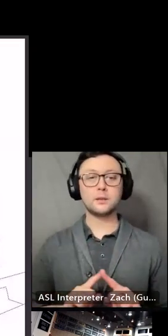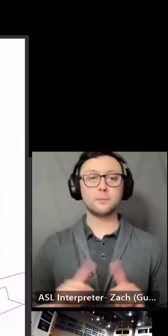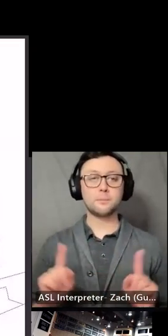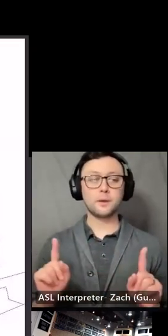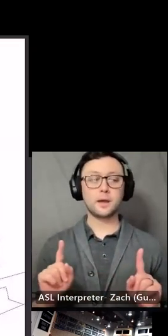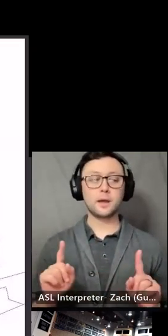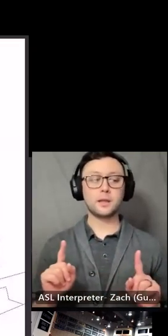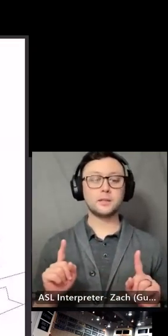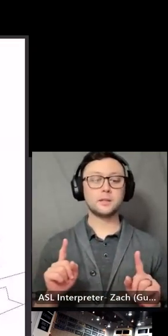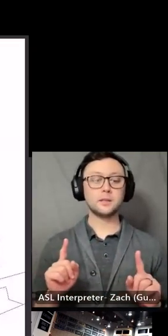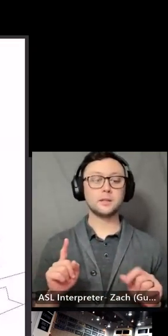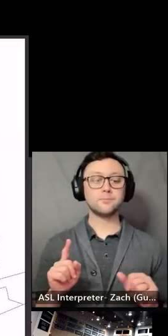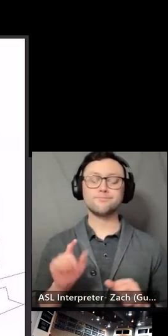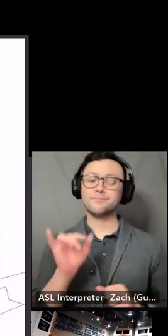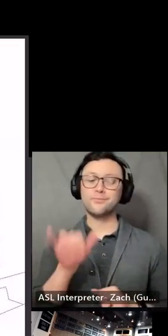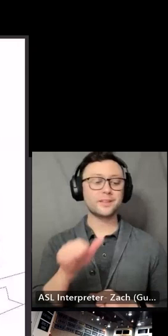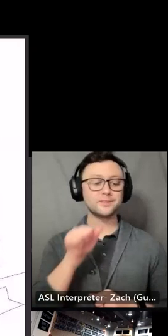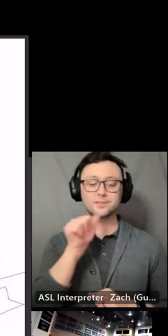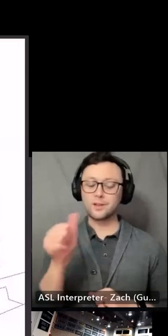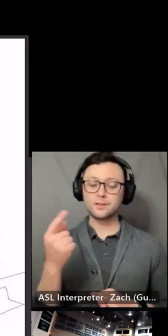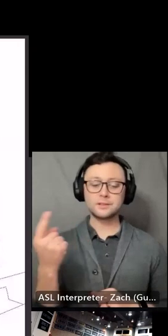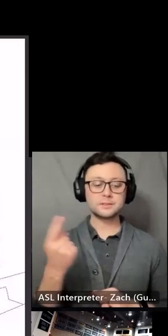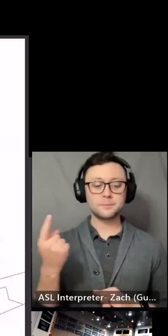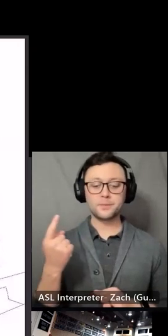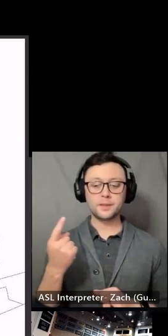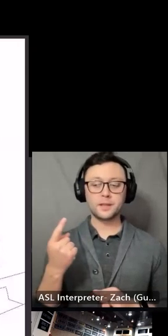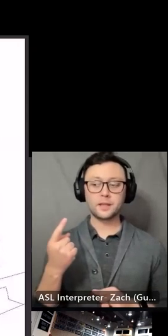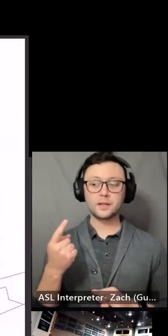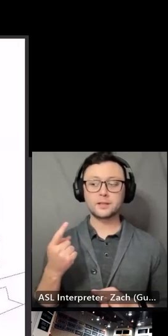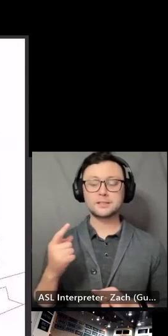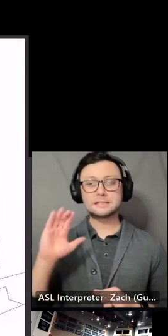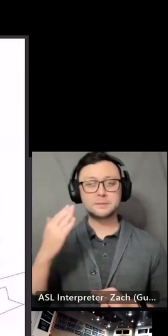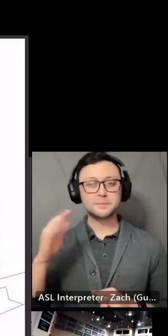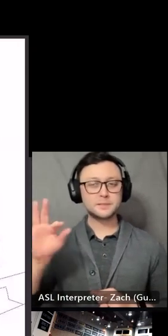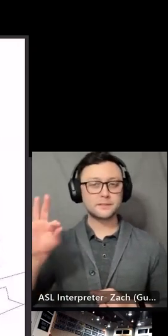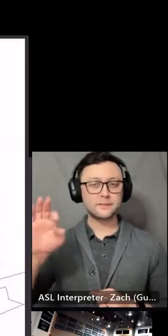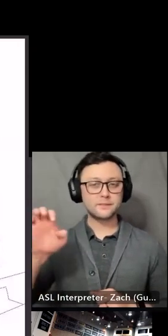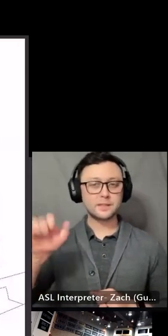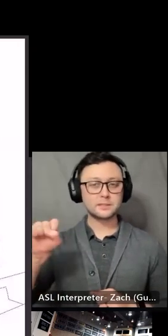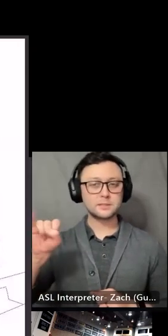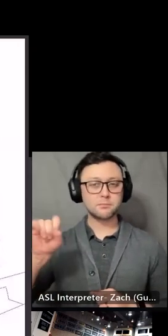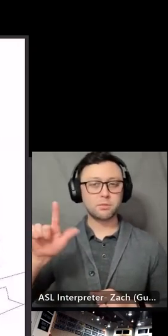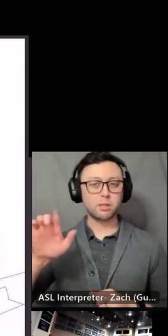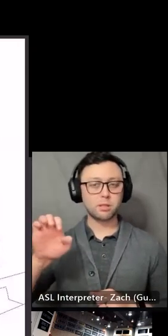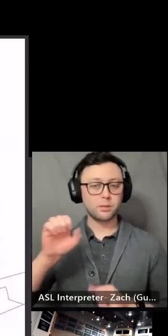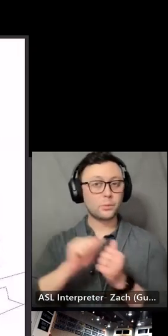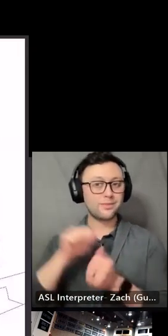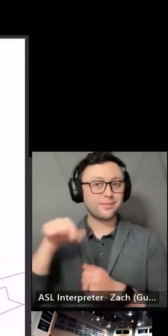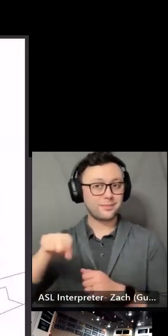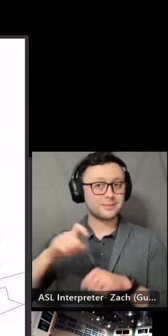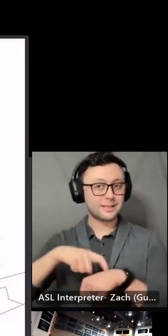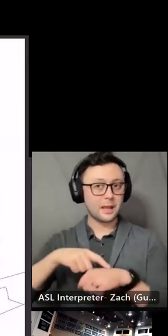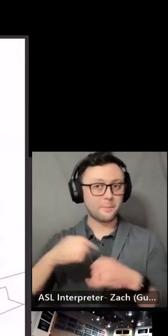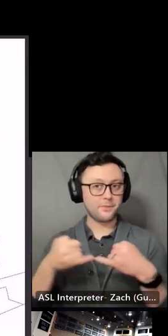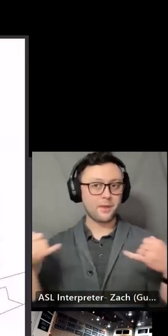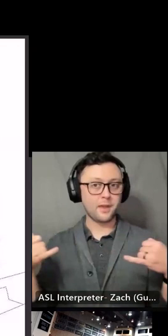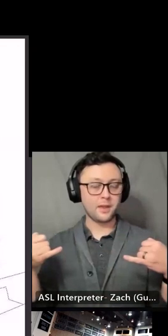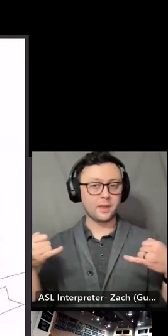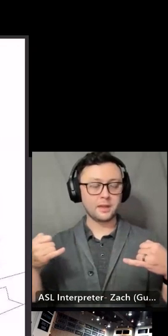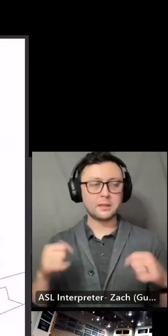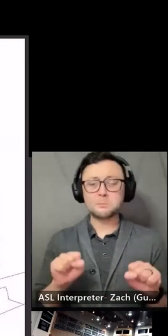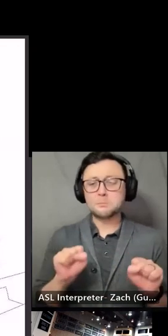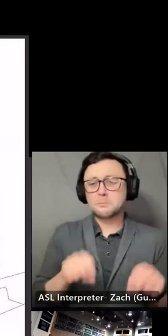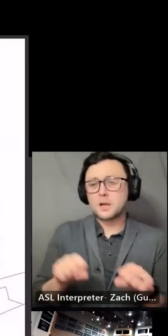it's not something that is, you know, feasible on the timeline we're working with. And it does, if we were to go with